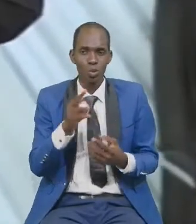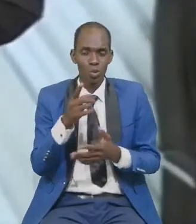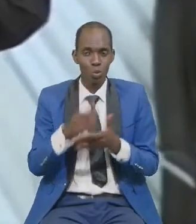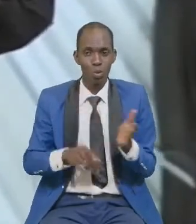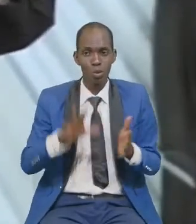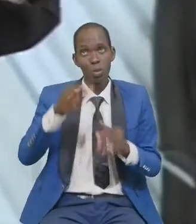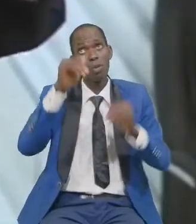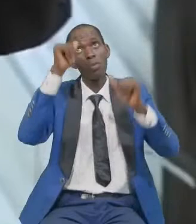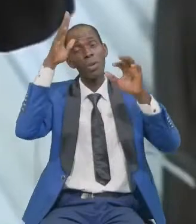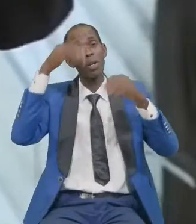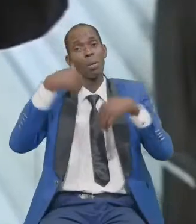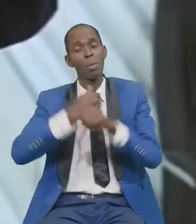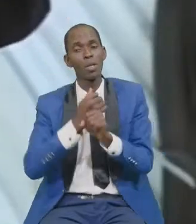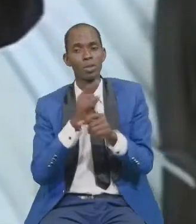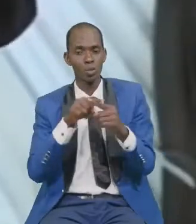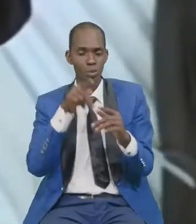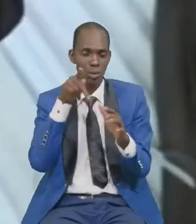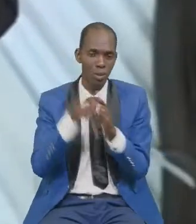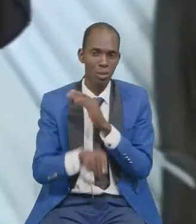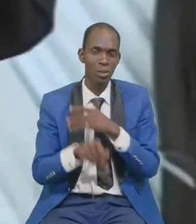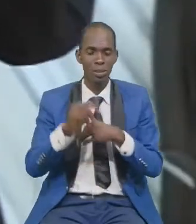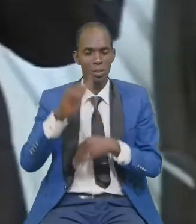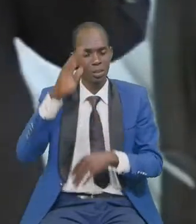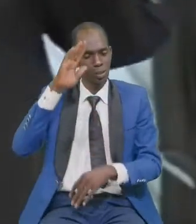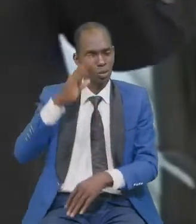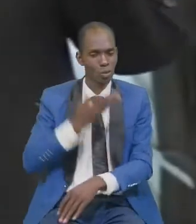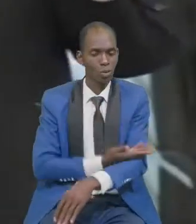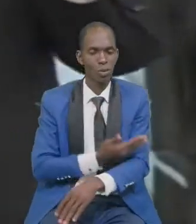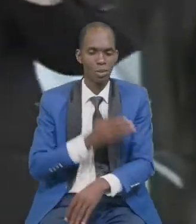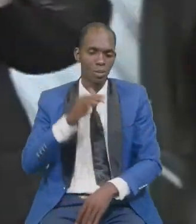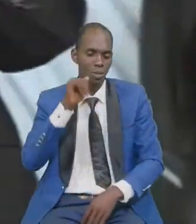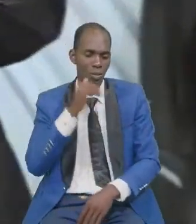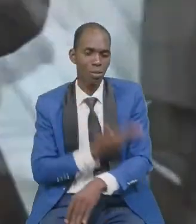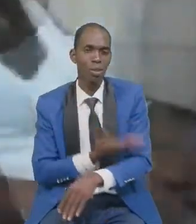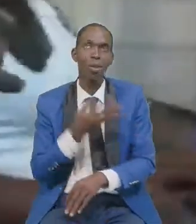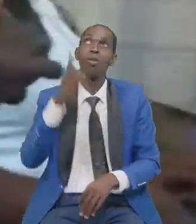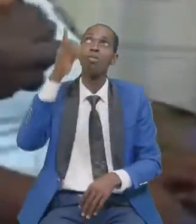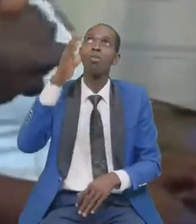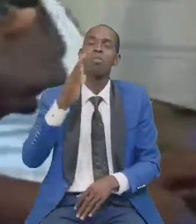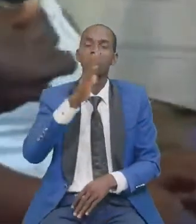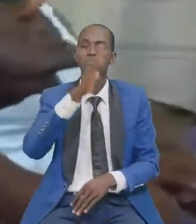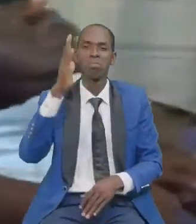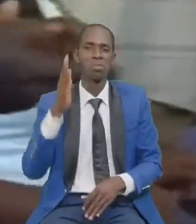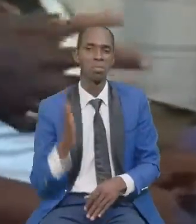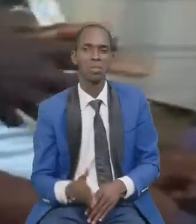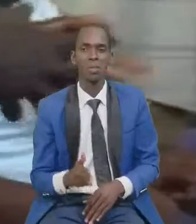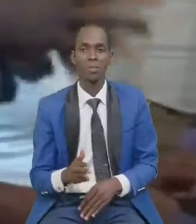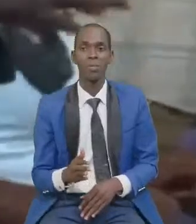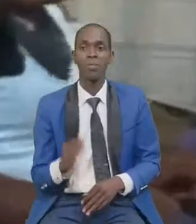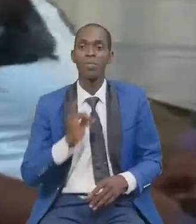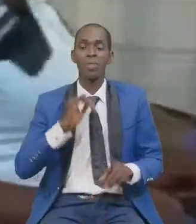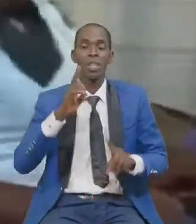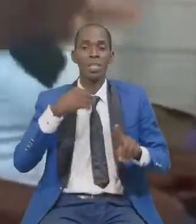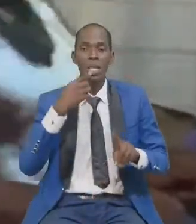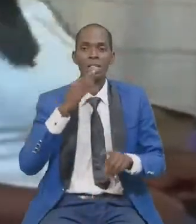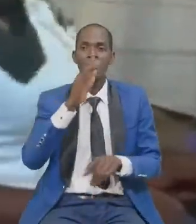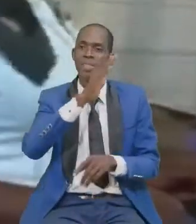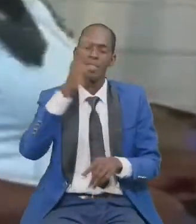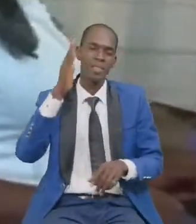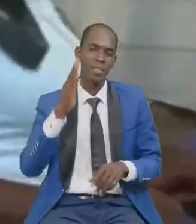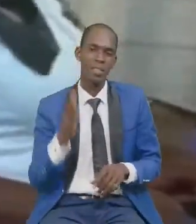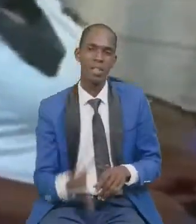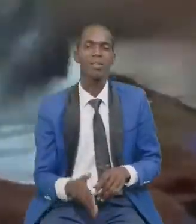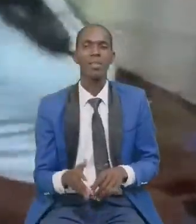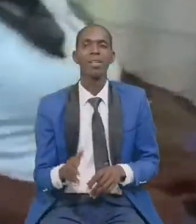father made to kill a child of God. Never. I said never. I